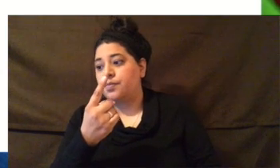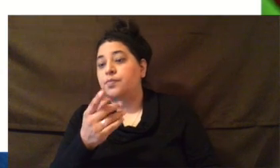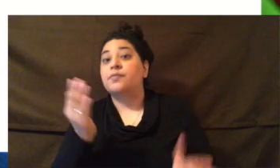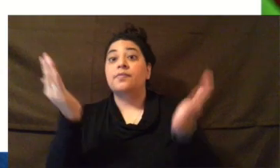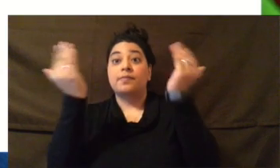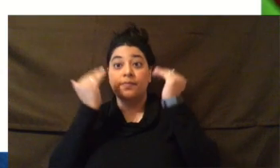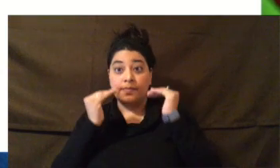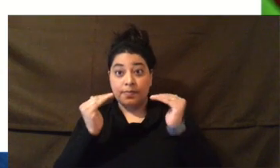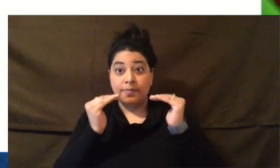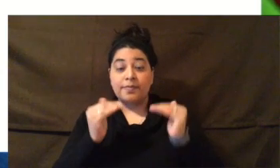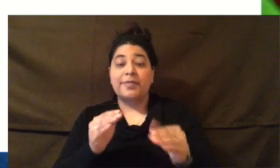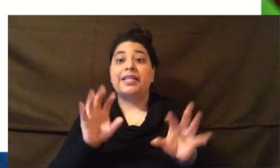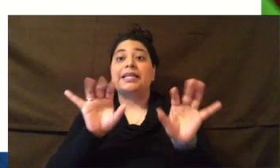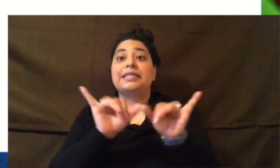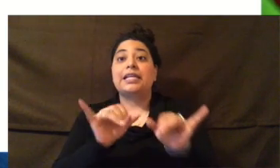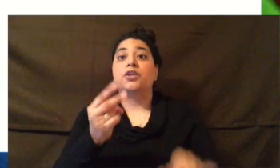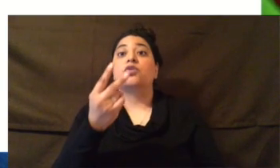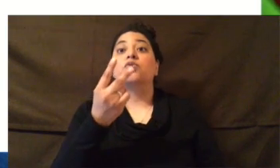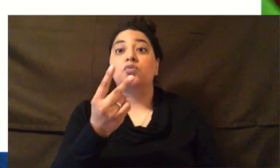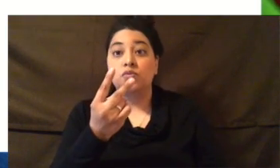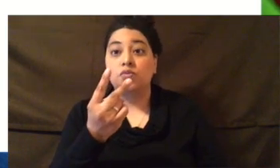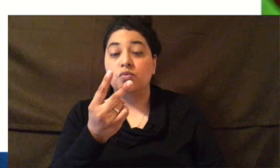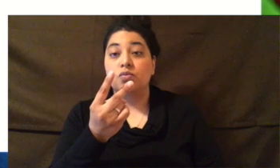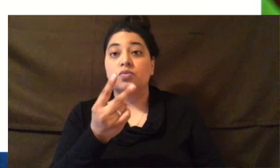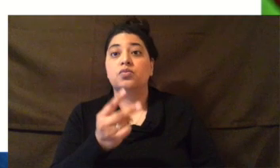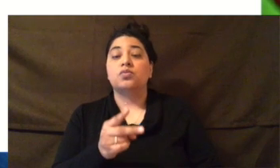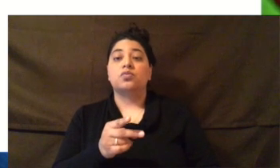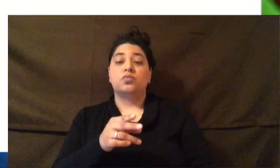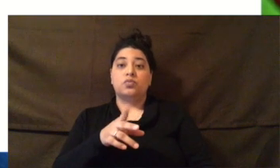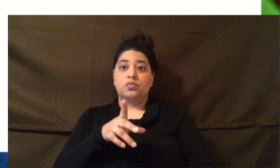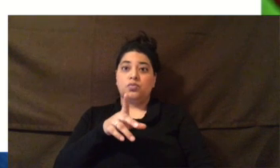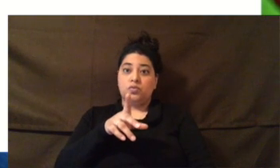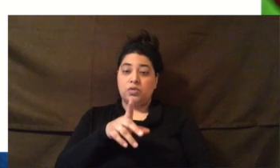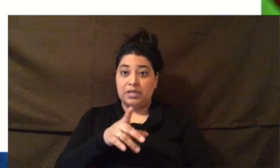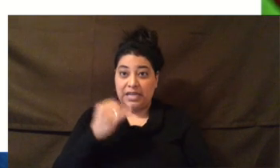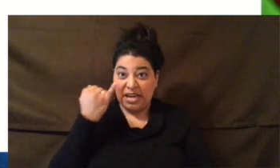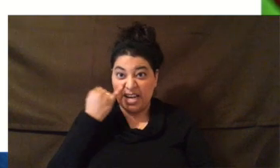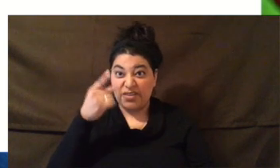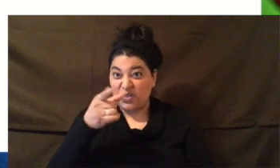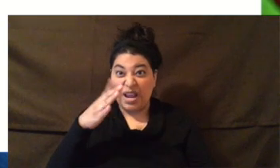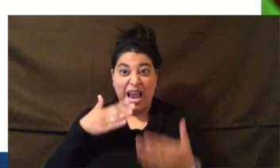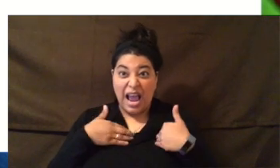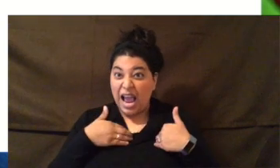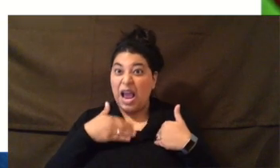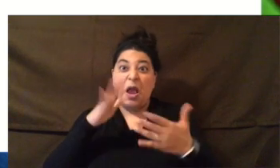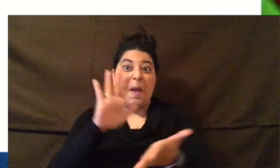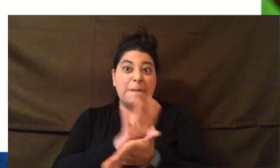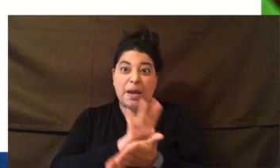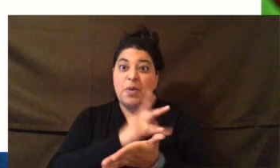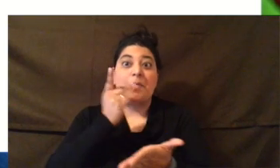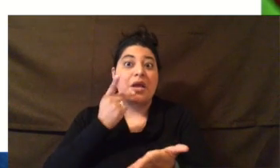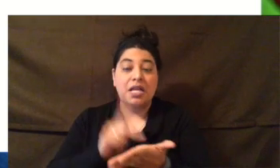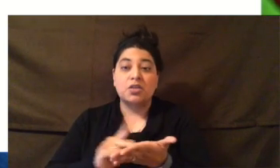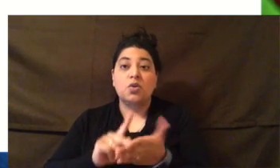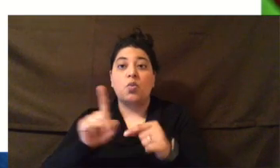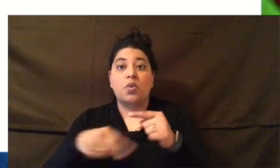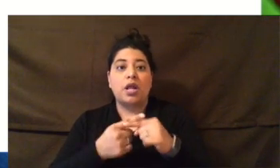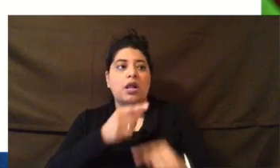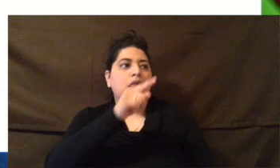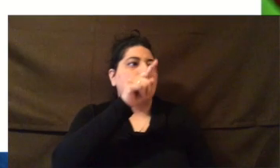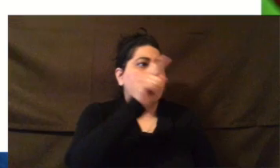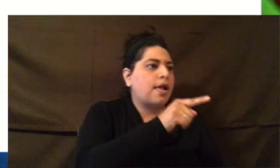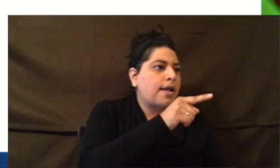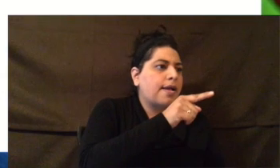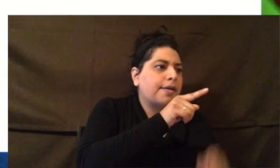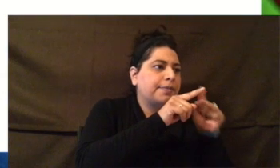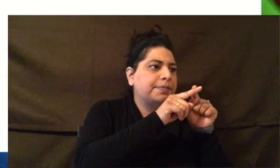the next one is size 2. And what you would do if you were working on paper and pencil is as you cross these out, as you cross